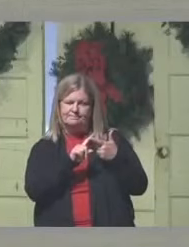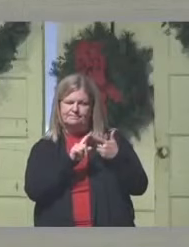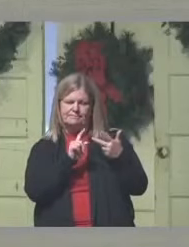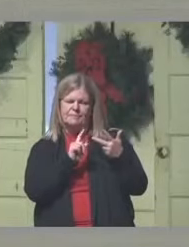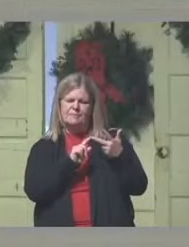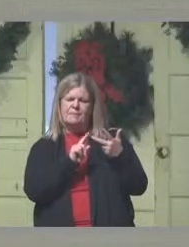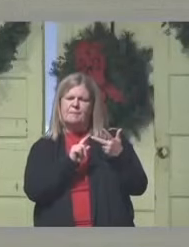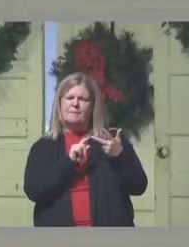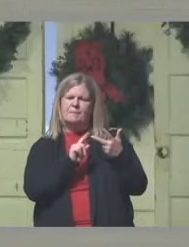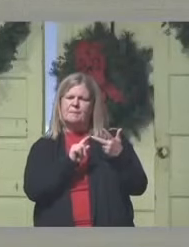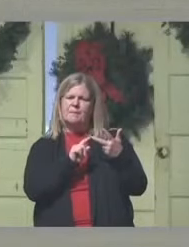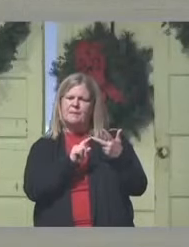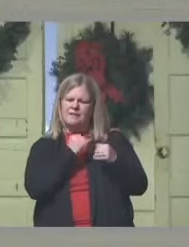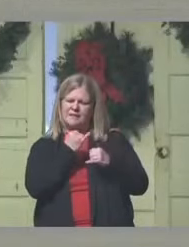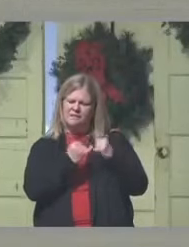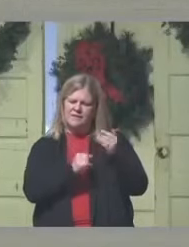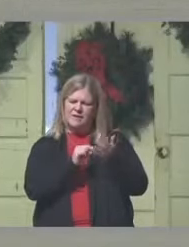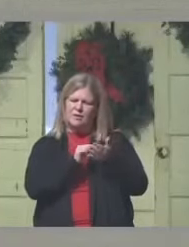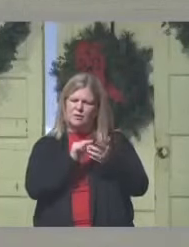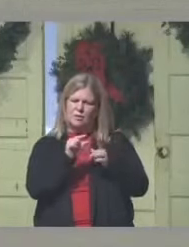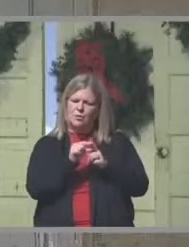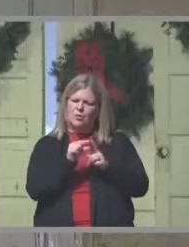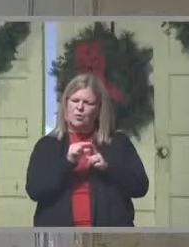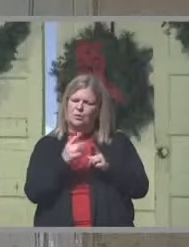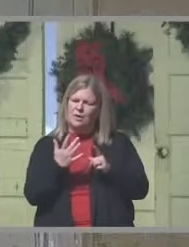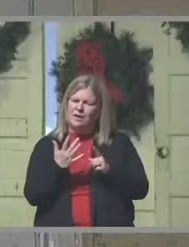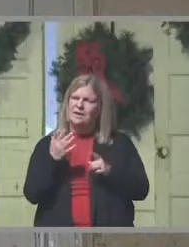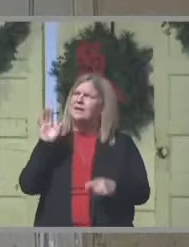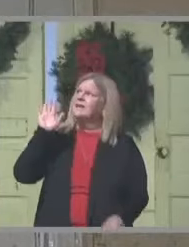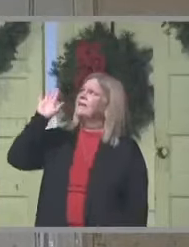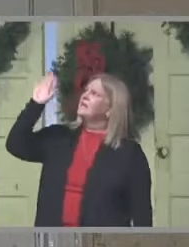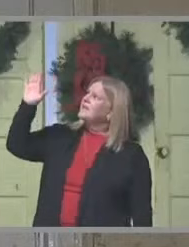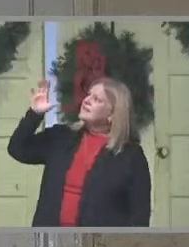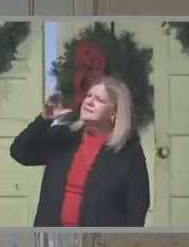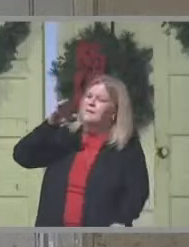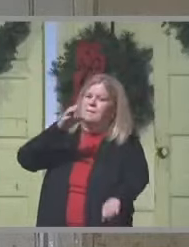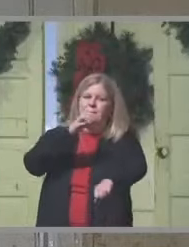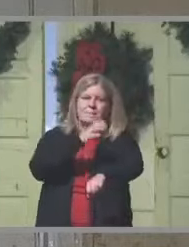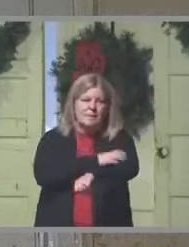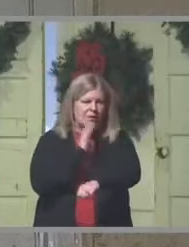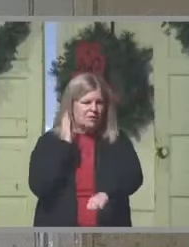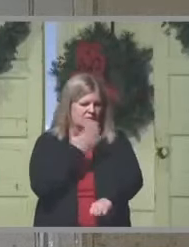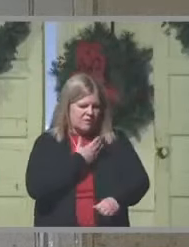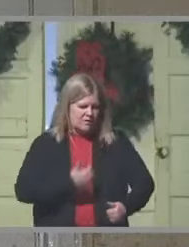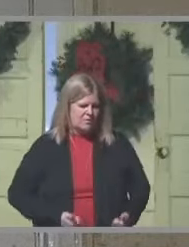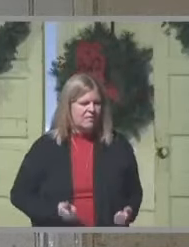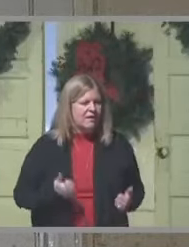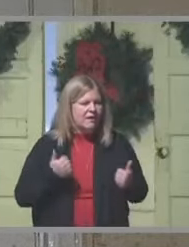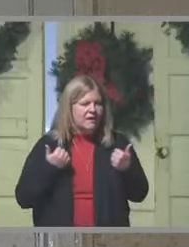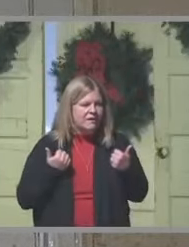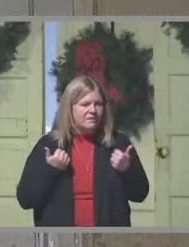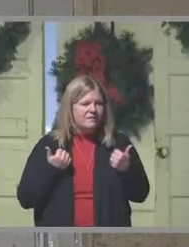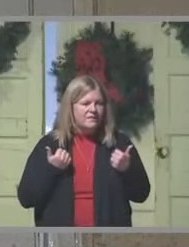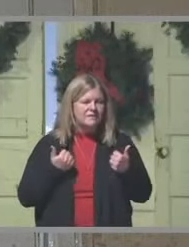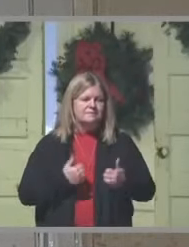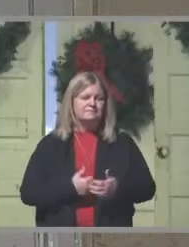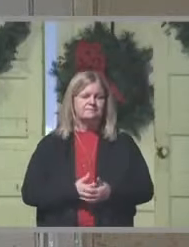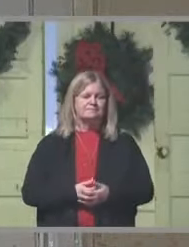Paul then closes with these final words of God's power for our lives in Christ, as he